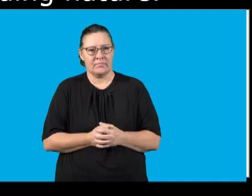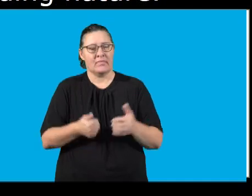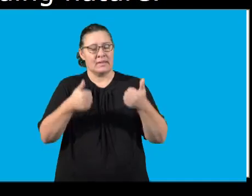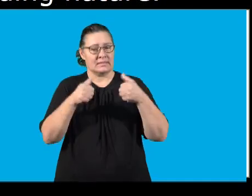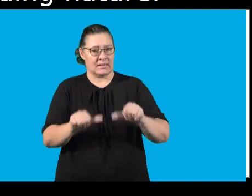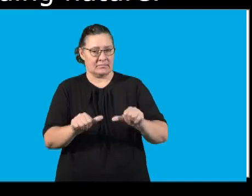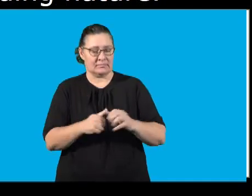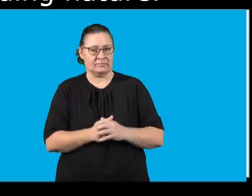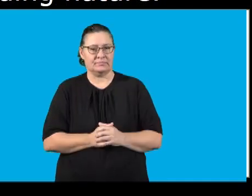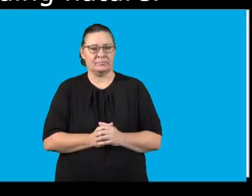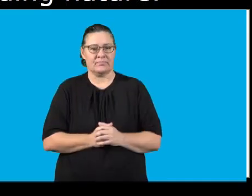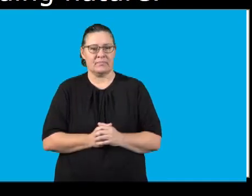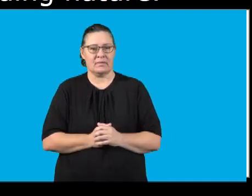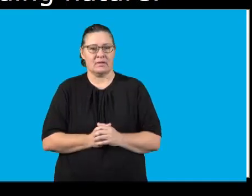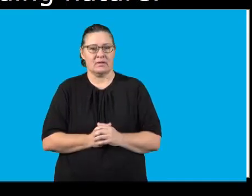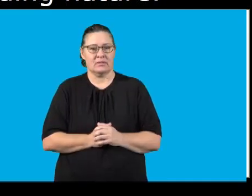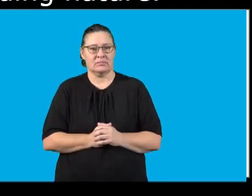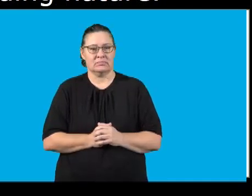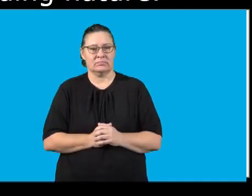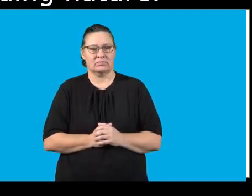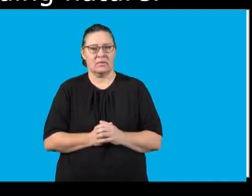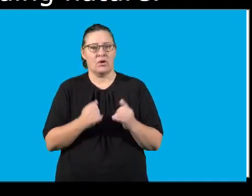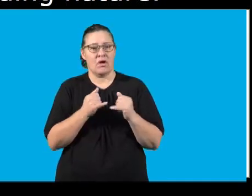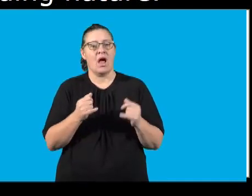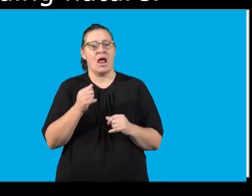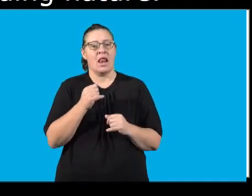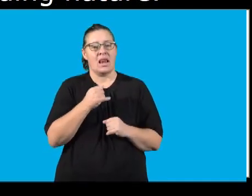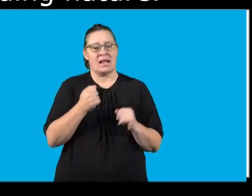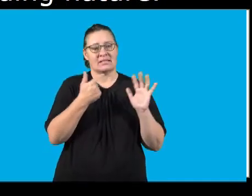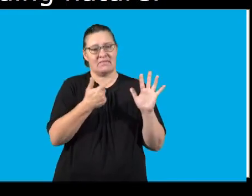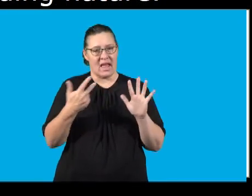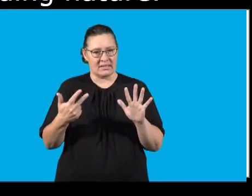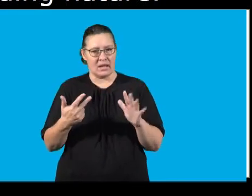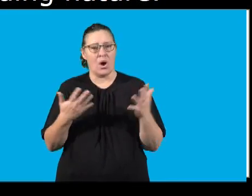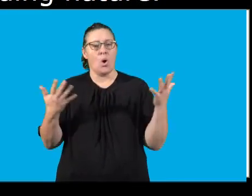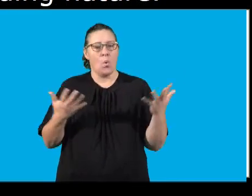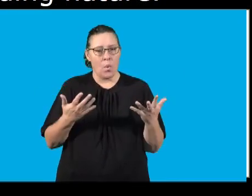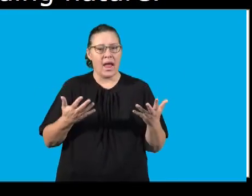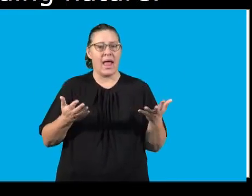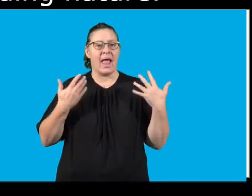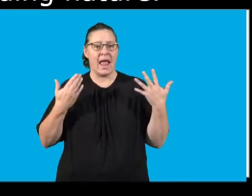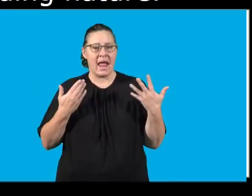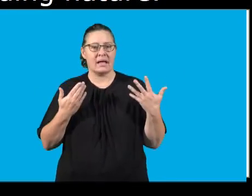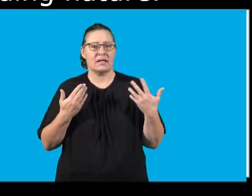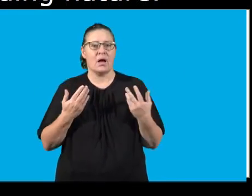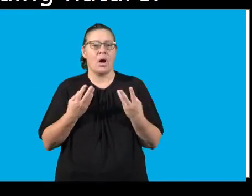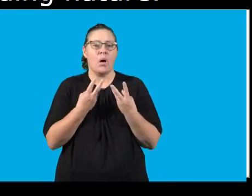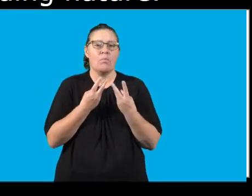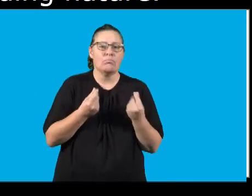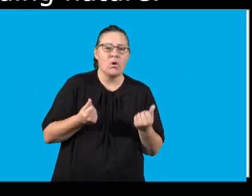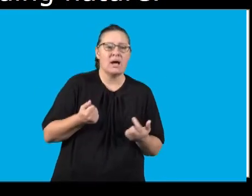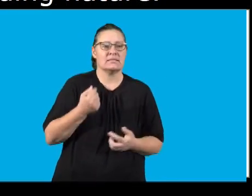Let's move on. All right. Refer to lines 7 and 8. Where the air is moist and delicate, why